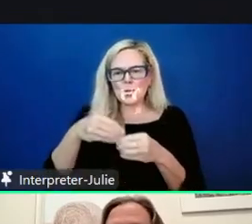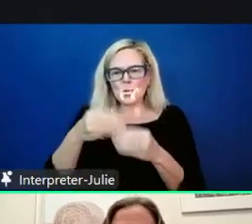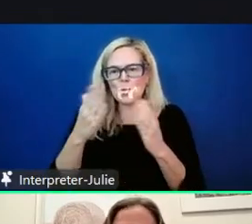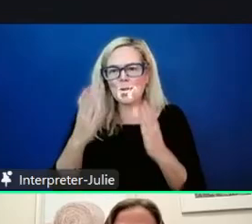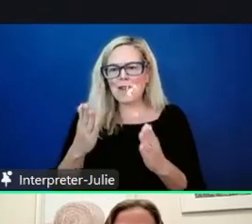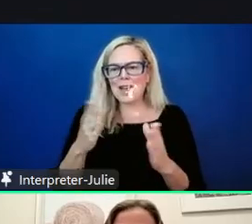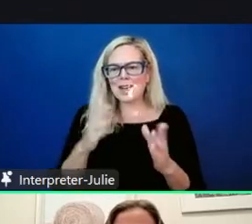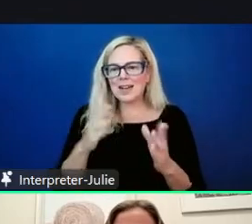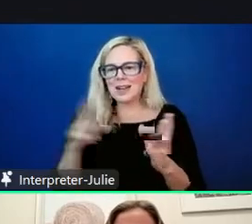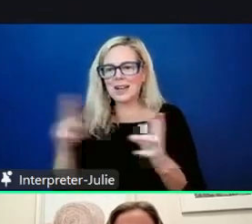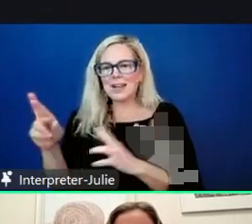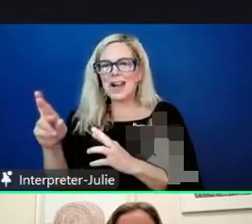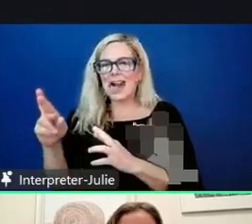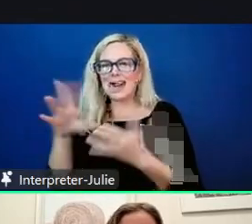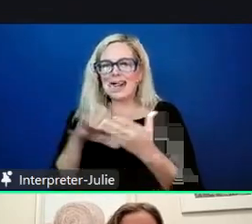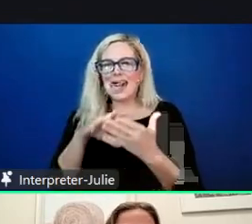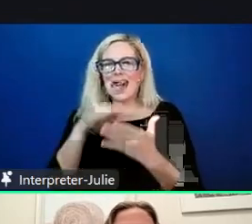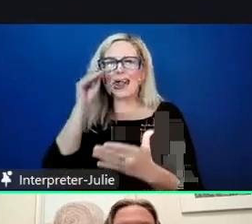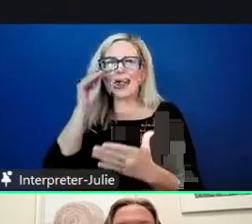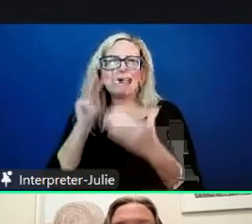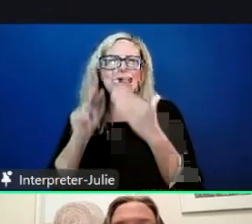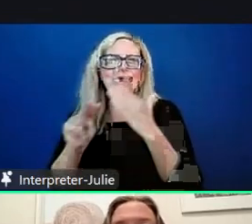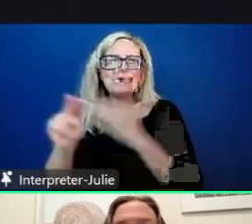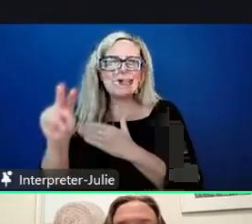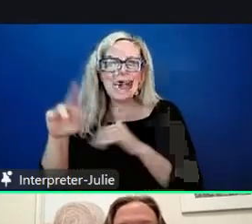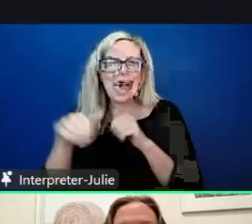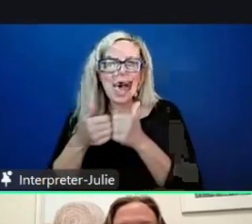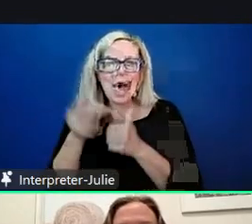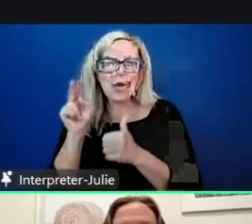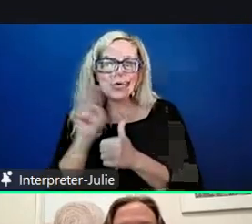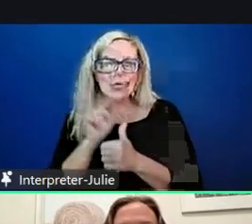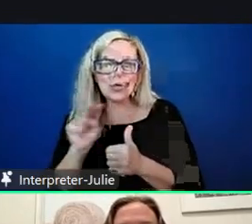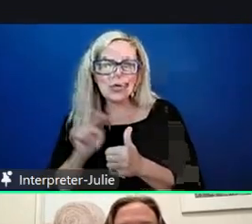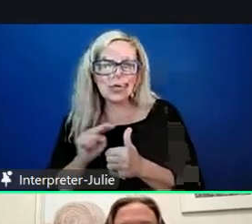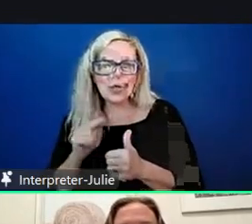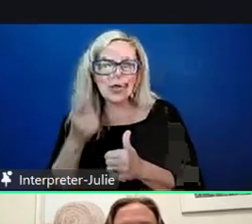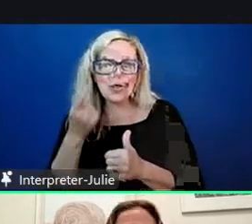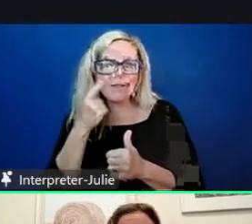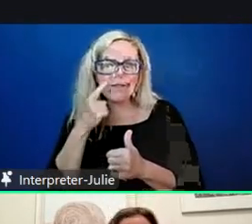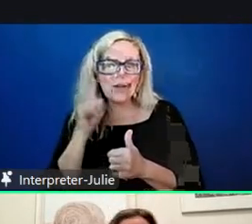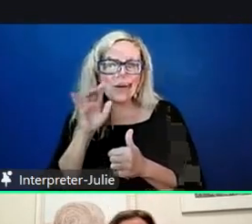were discovering how to look for the stripes and listen for the hoofbeats.